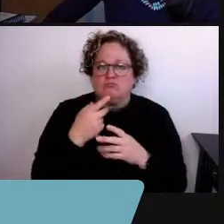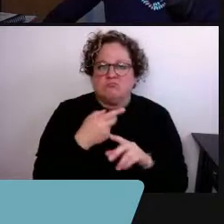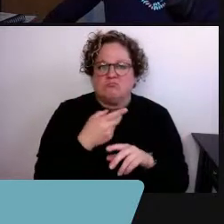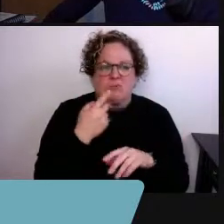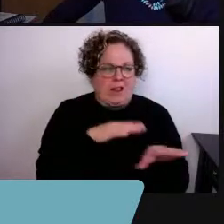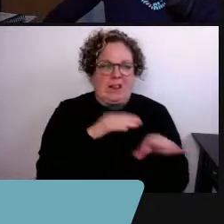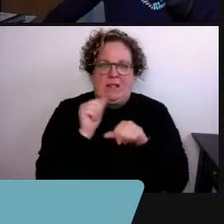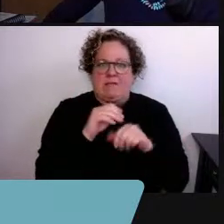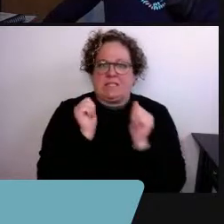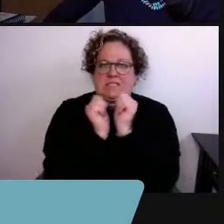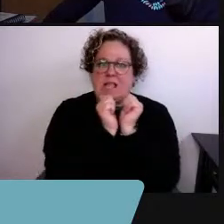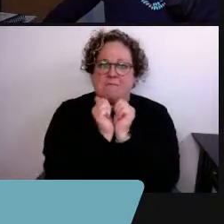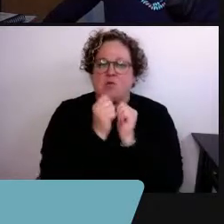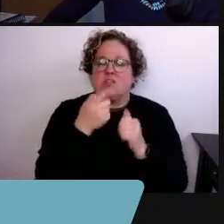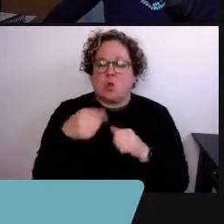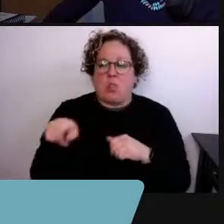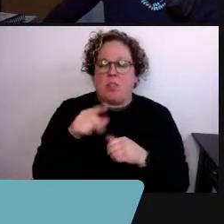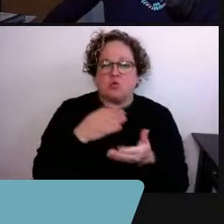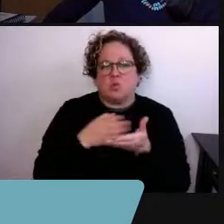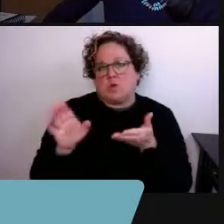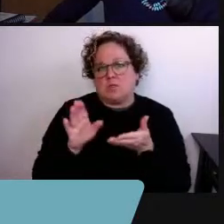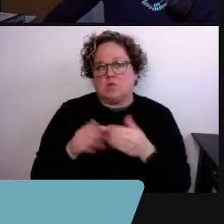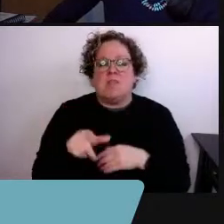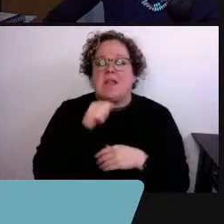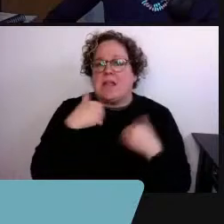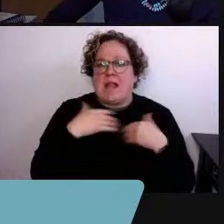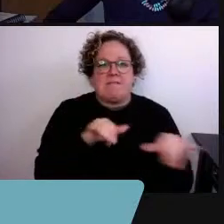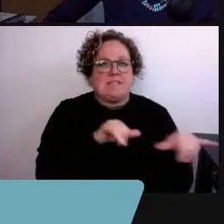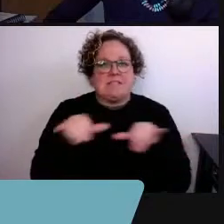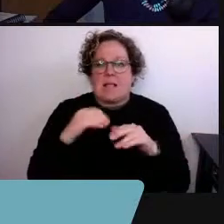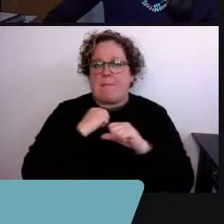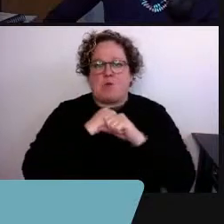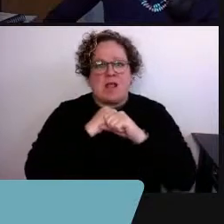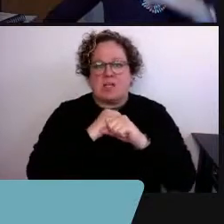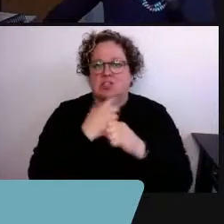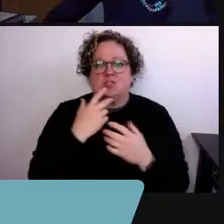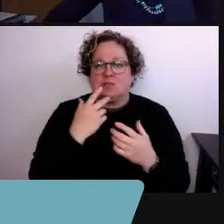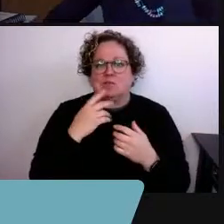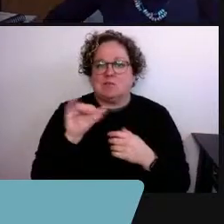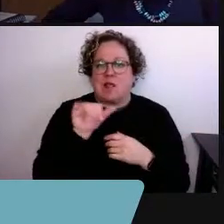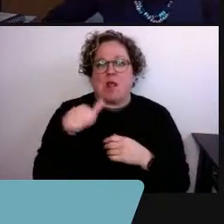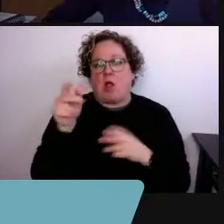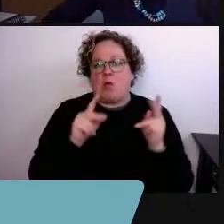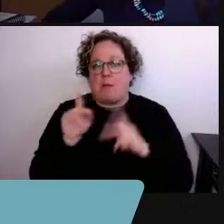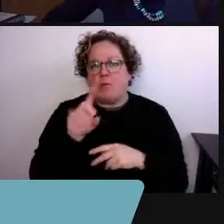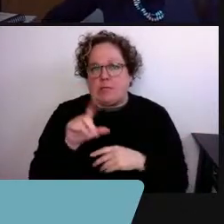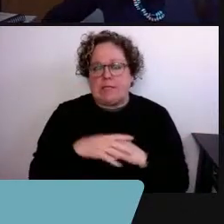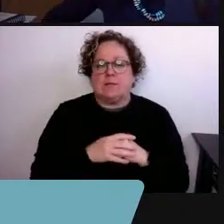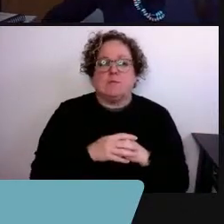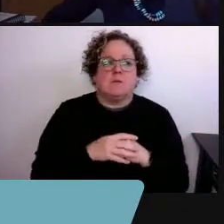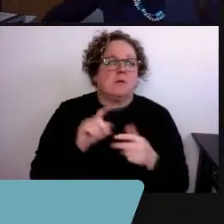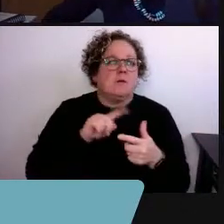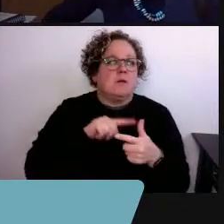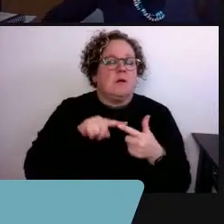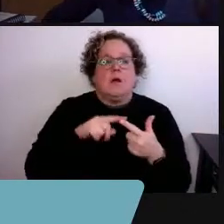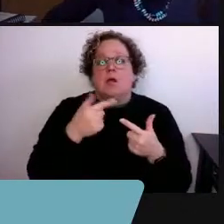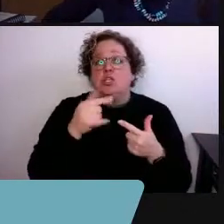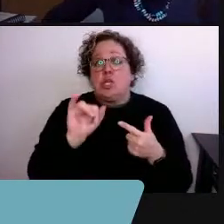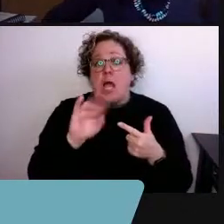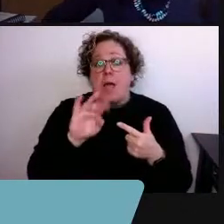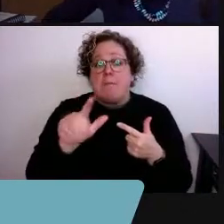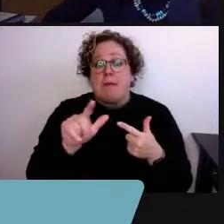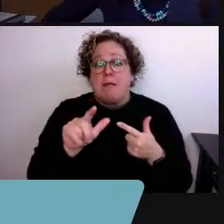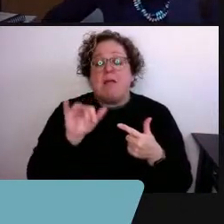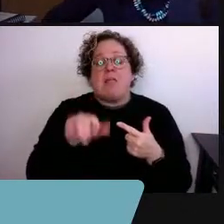So they did not have the protections like every other industry and occupation. So that's one. The GI Bill, that was